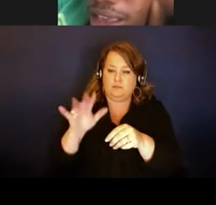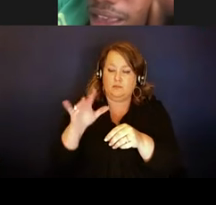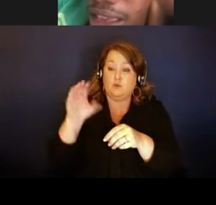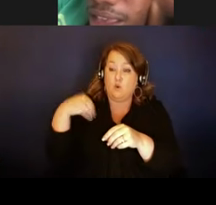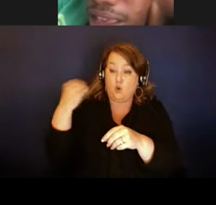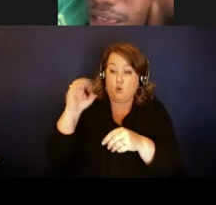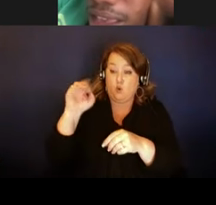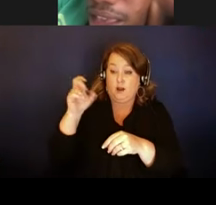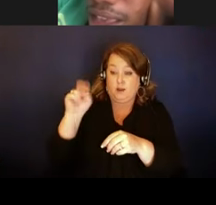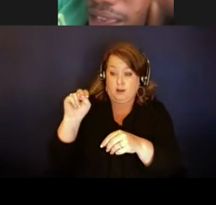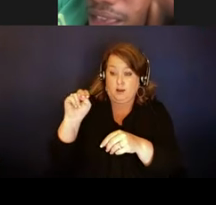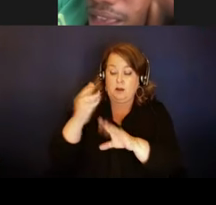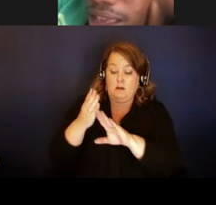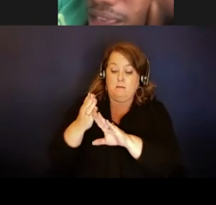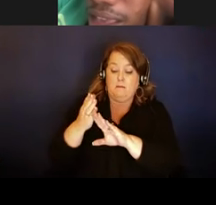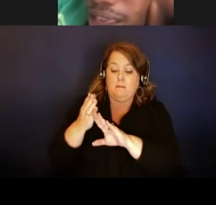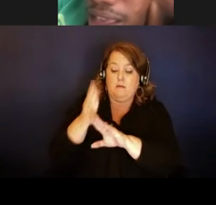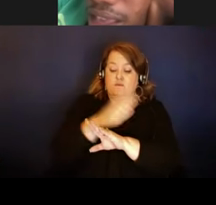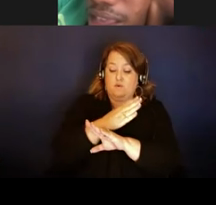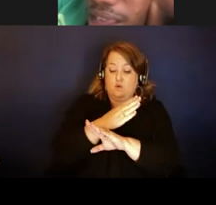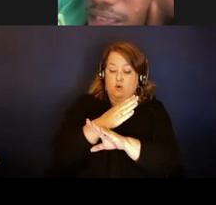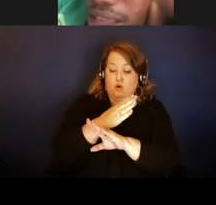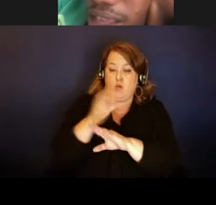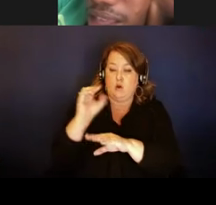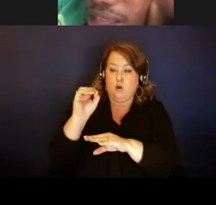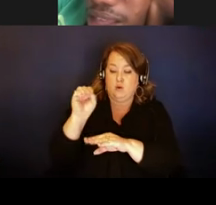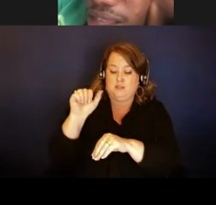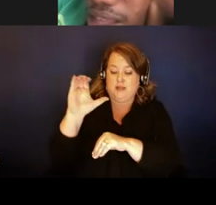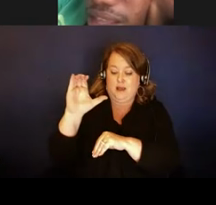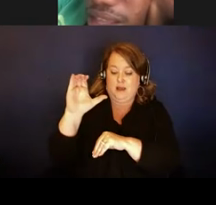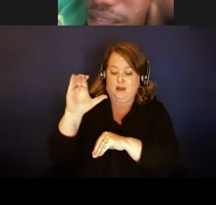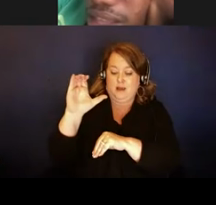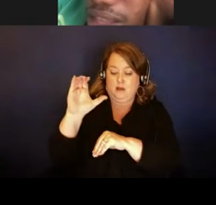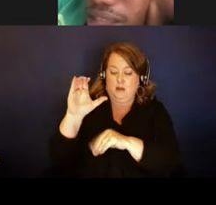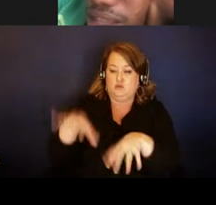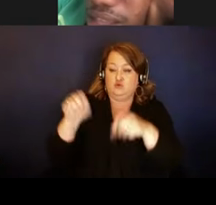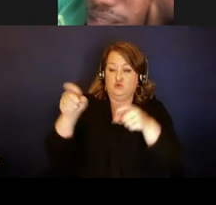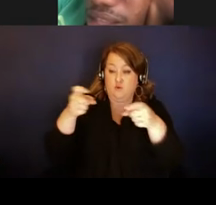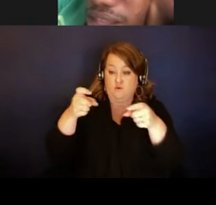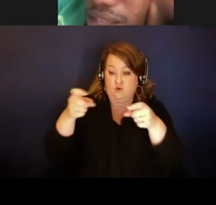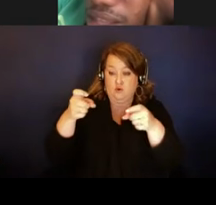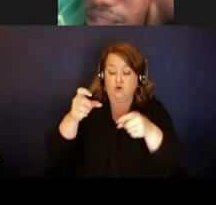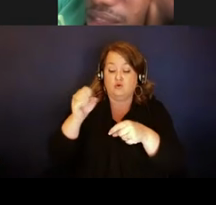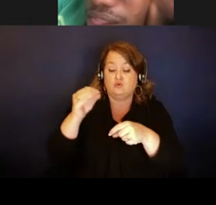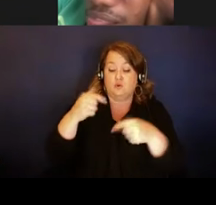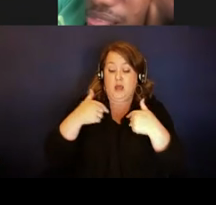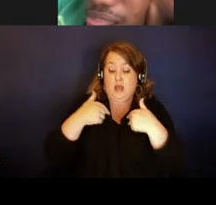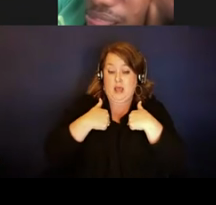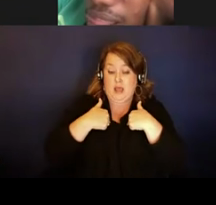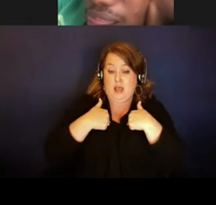Oregon before the OSAC took over, and I